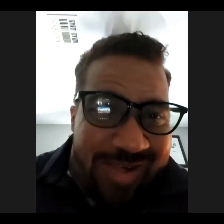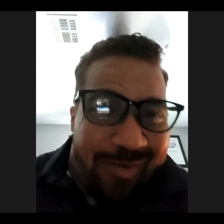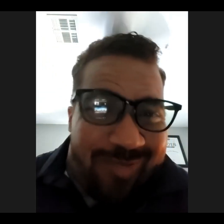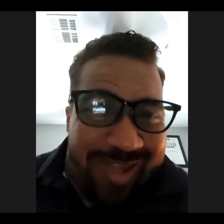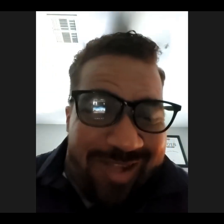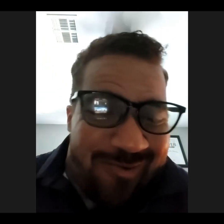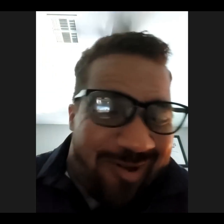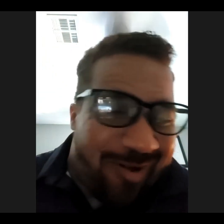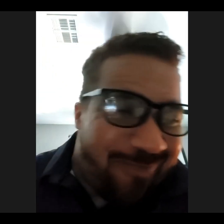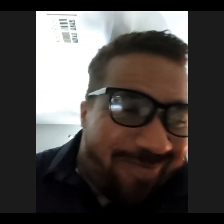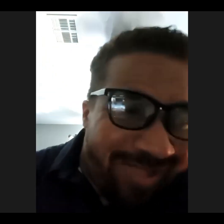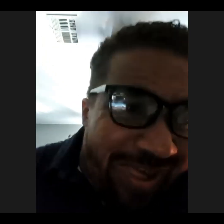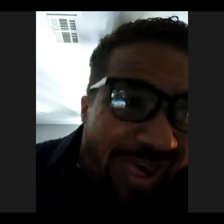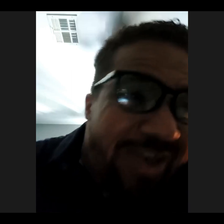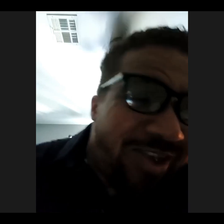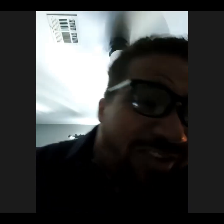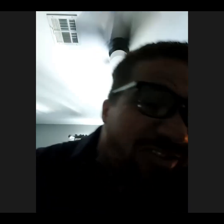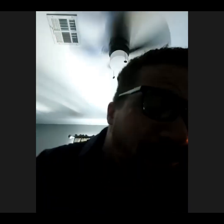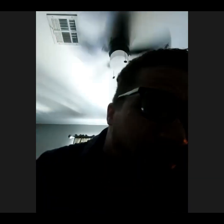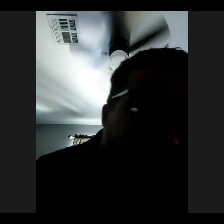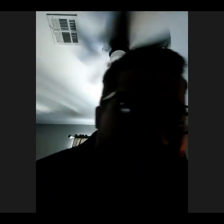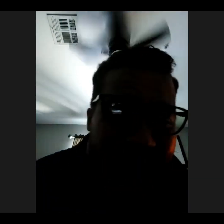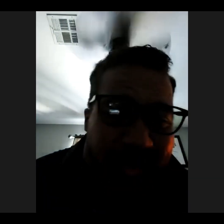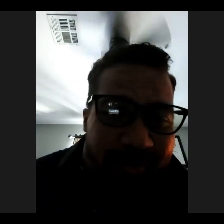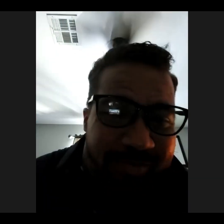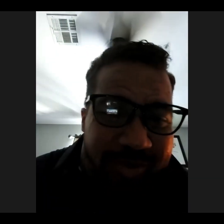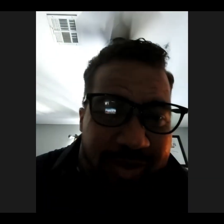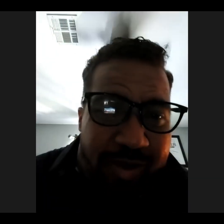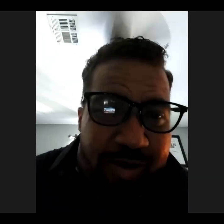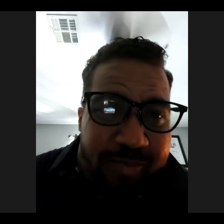Okay, thank you. Yeah, so for me,